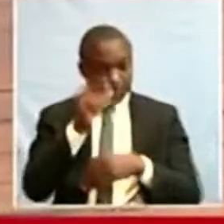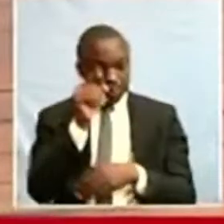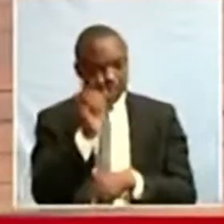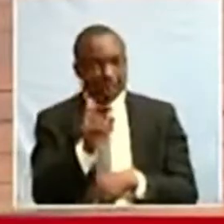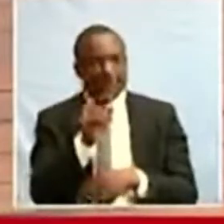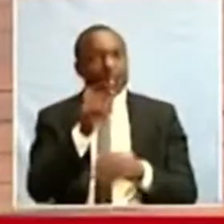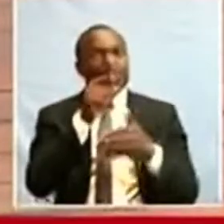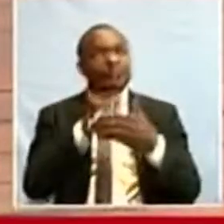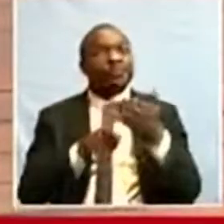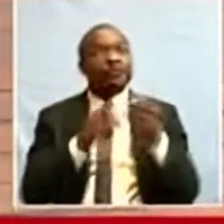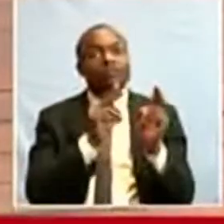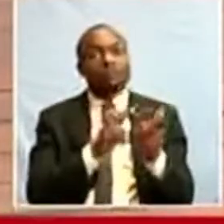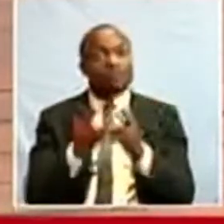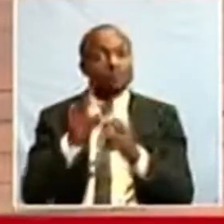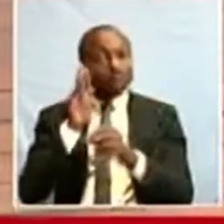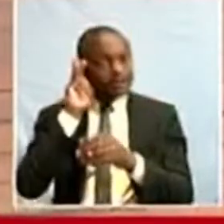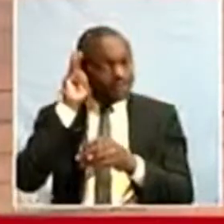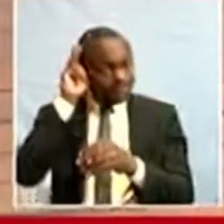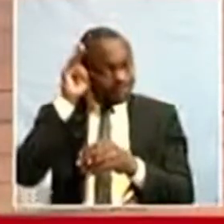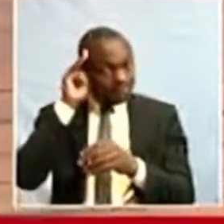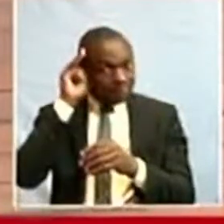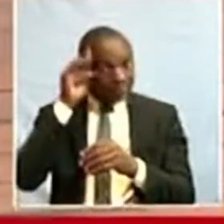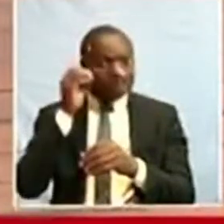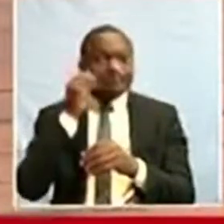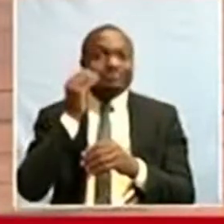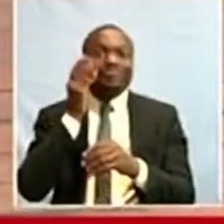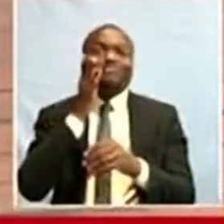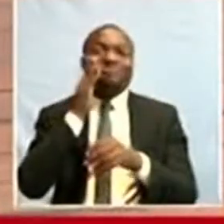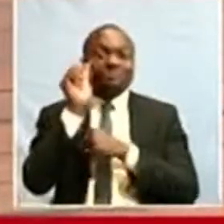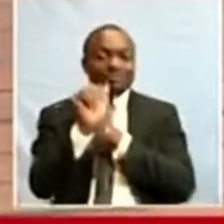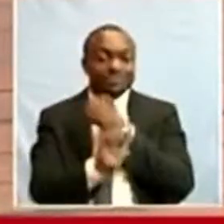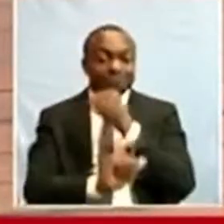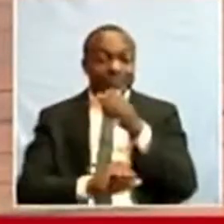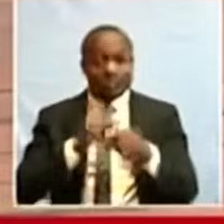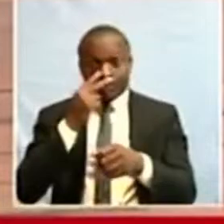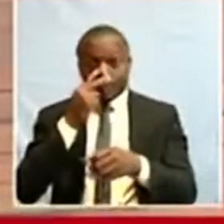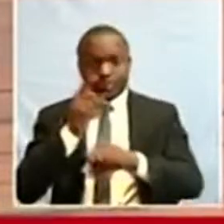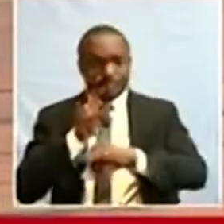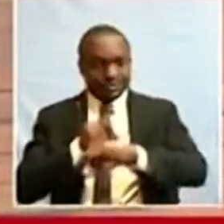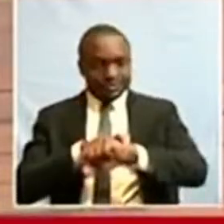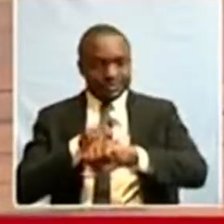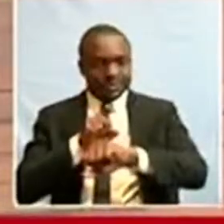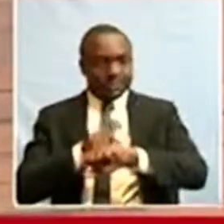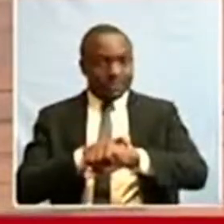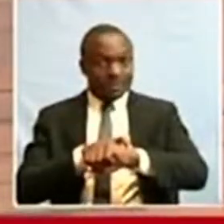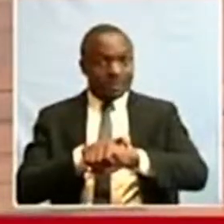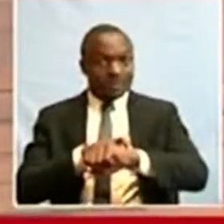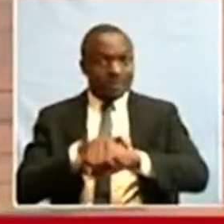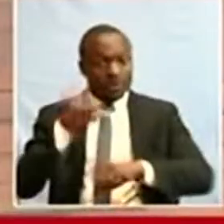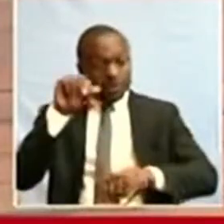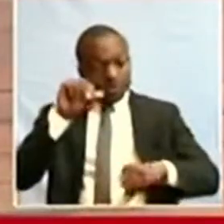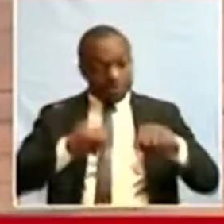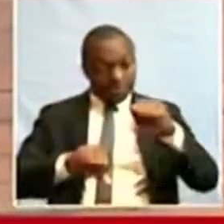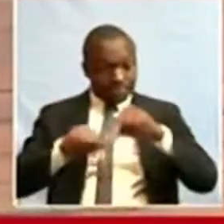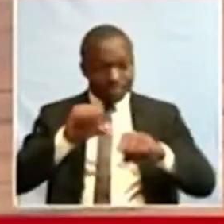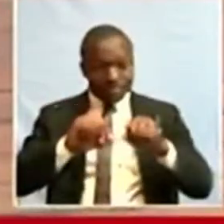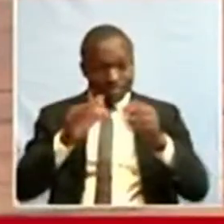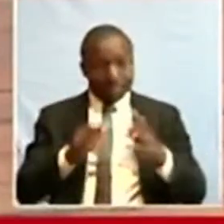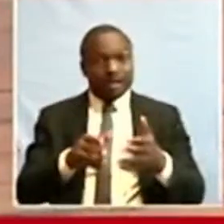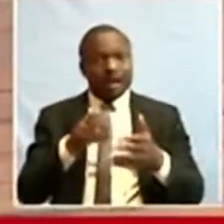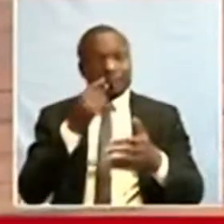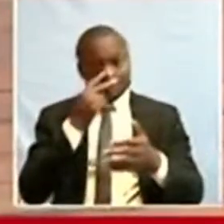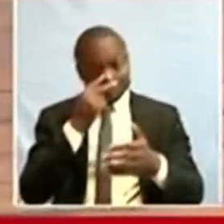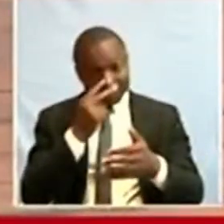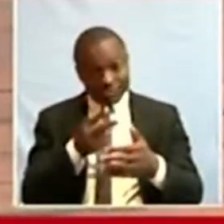the response from Ministry of Home Affairs, looking at the time from audit and now. I've read your appendix